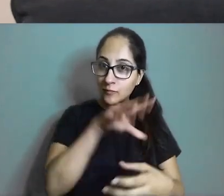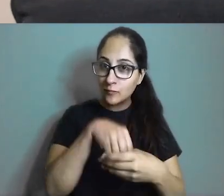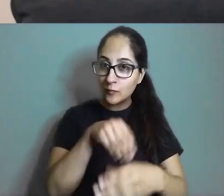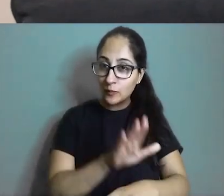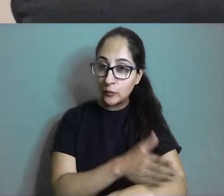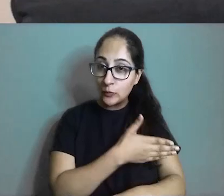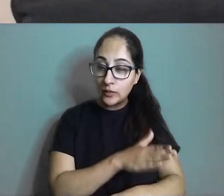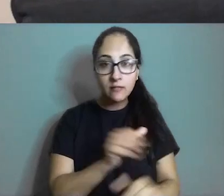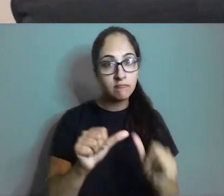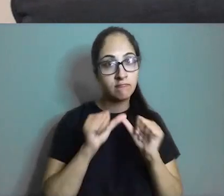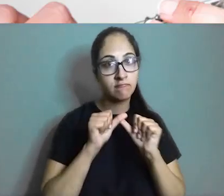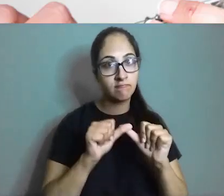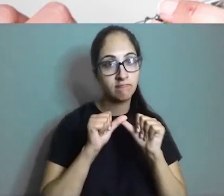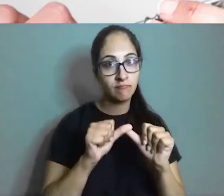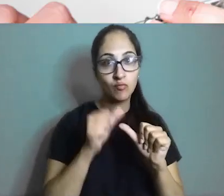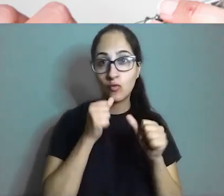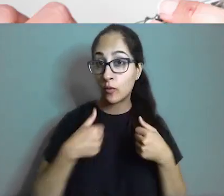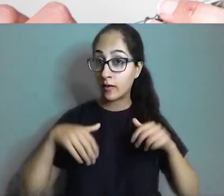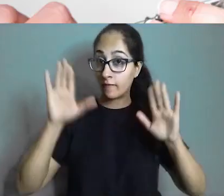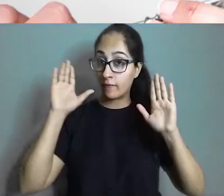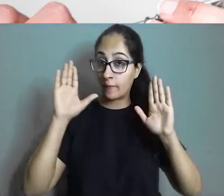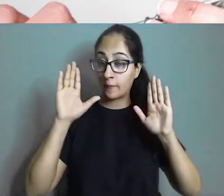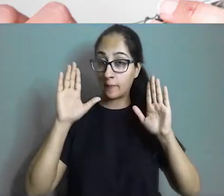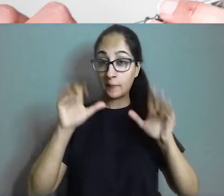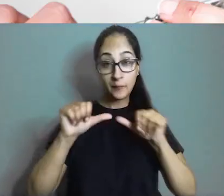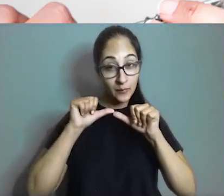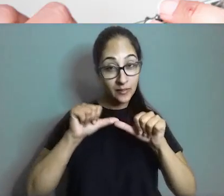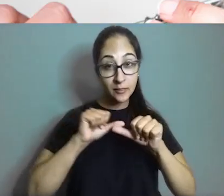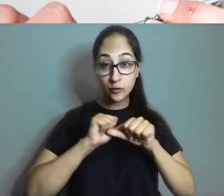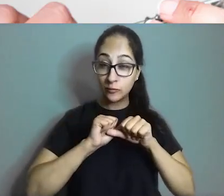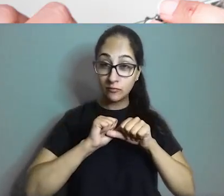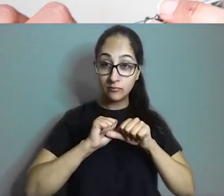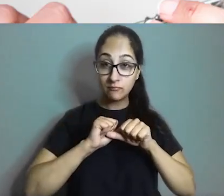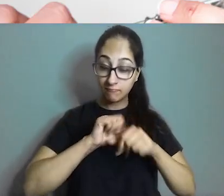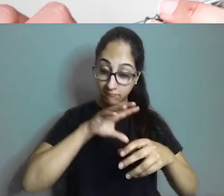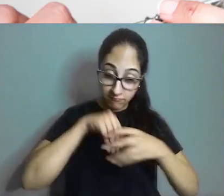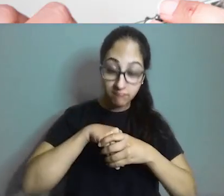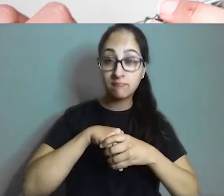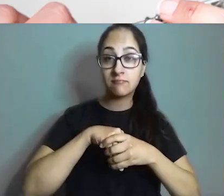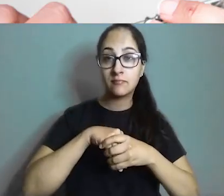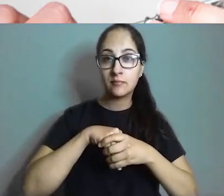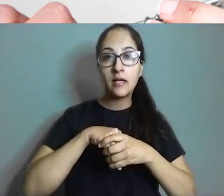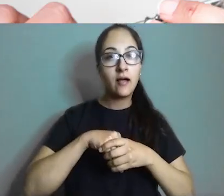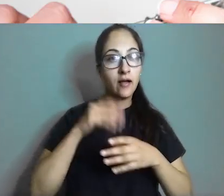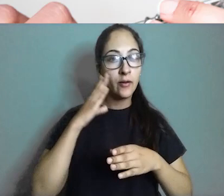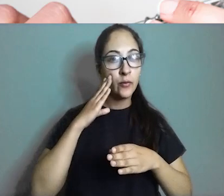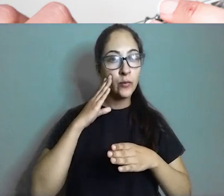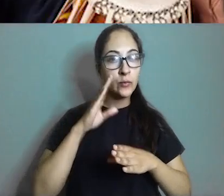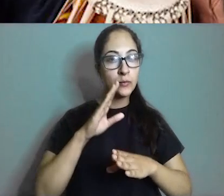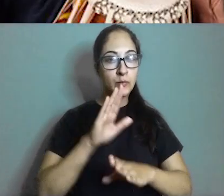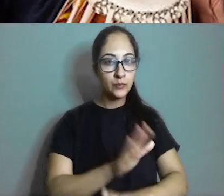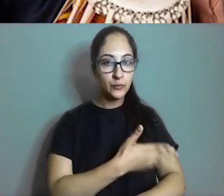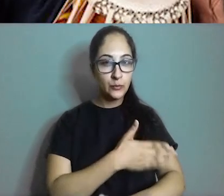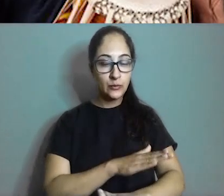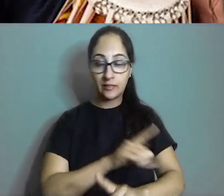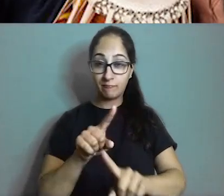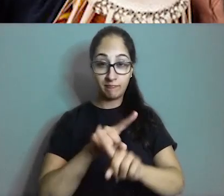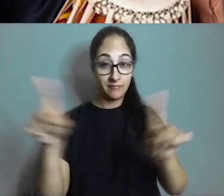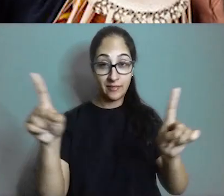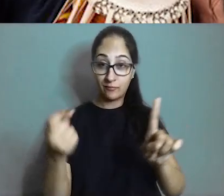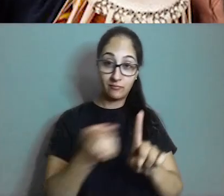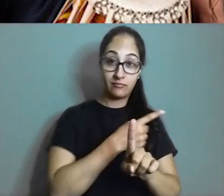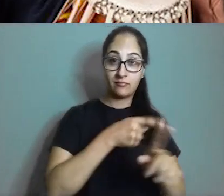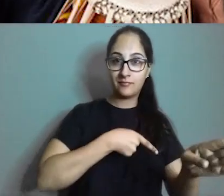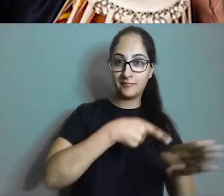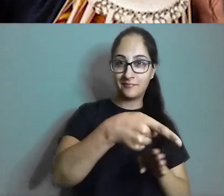and inshallah you'll get there. My advice for young aspiring musicians within our Jamaat would be to never give up and to always persevere in advocating